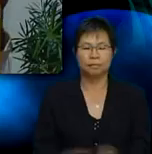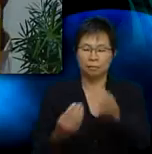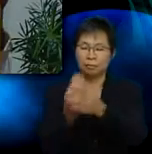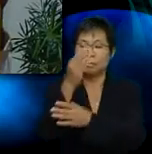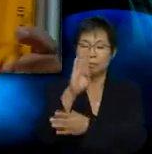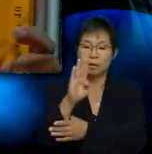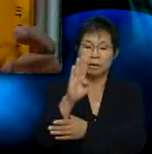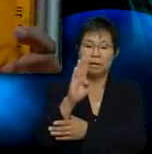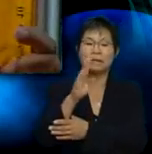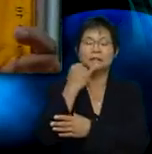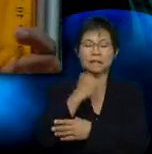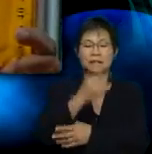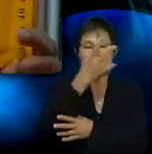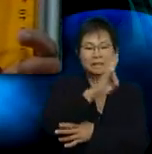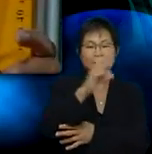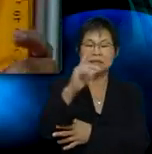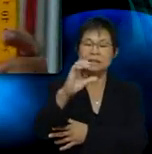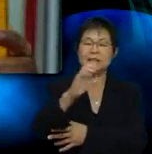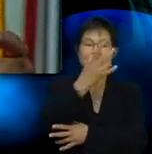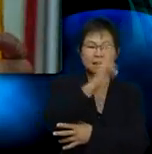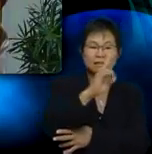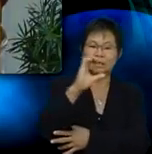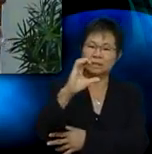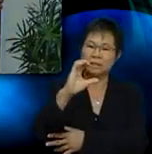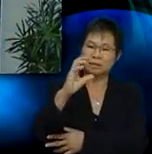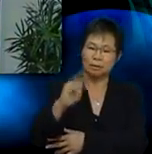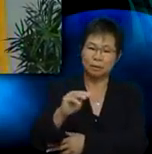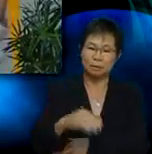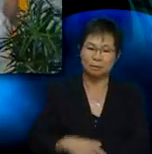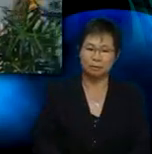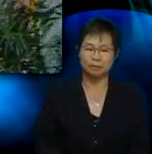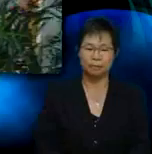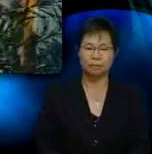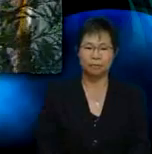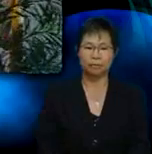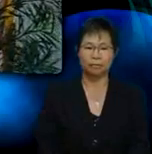Plant B is 17 centimeters.